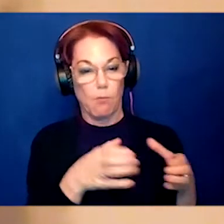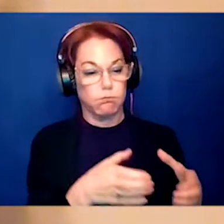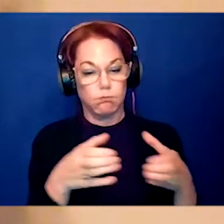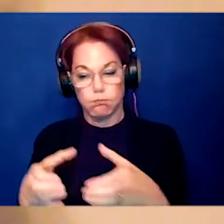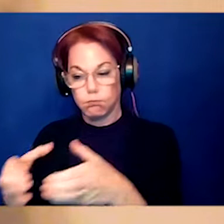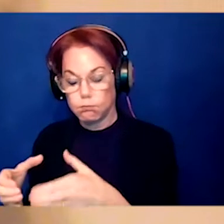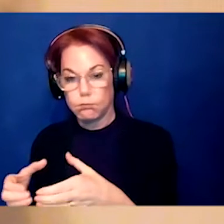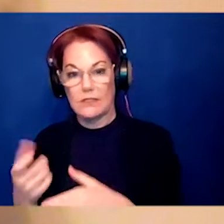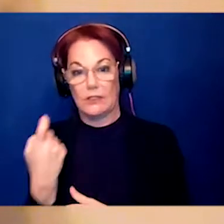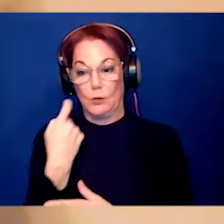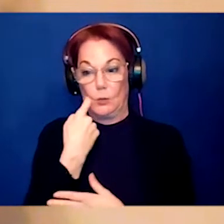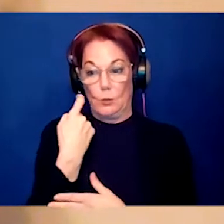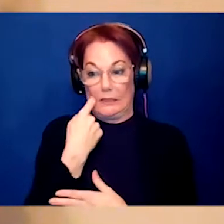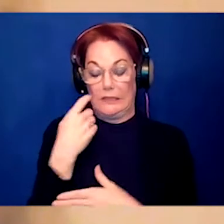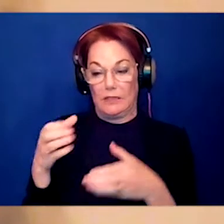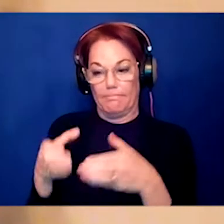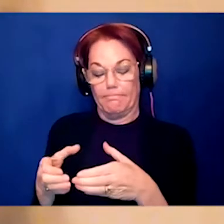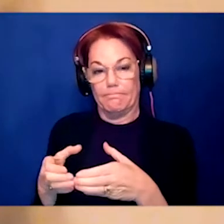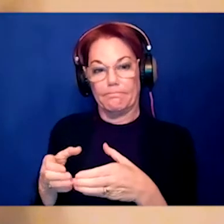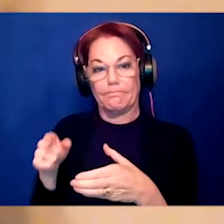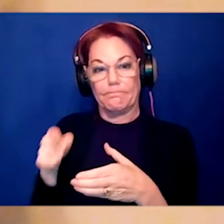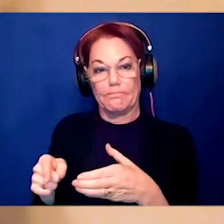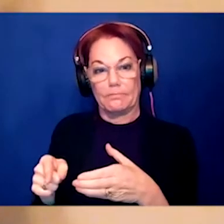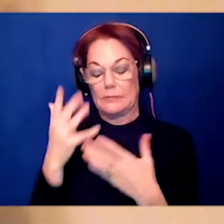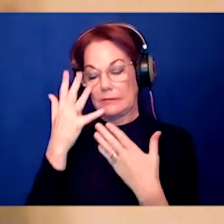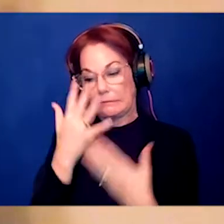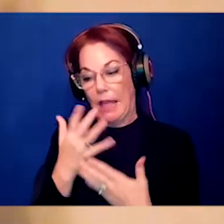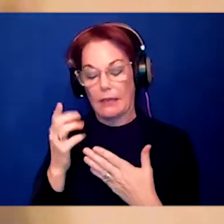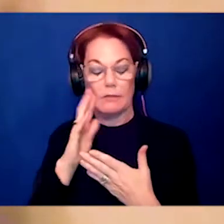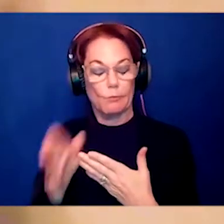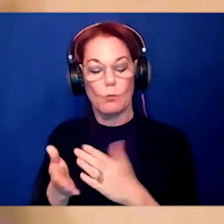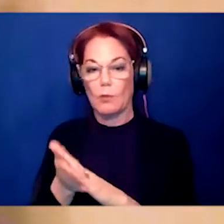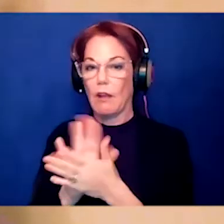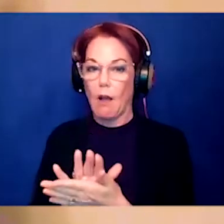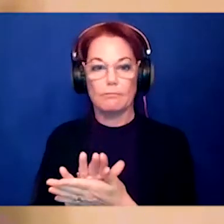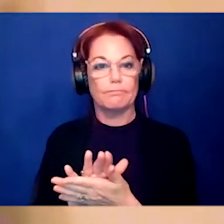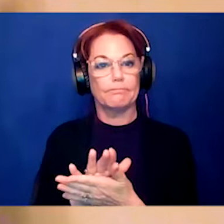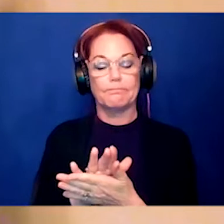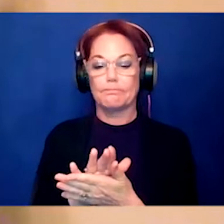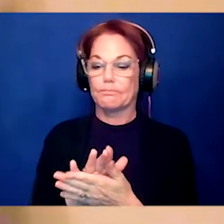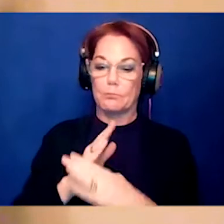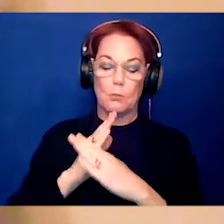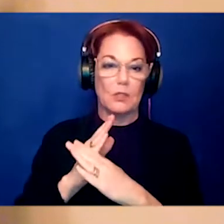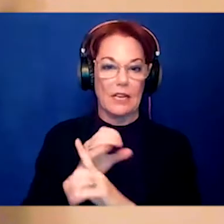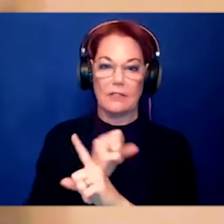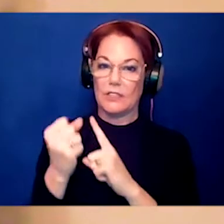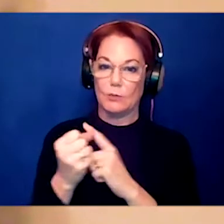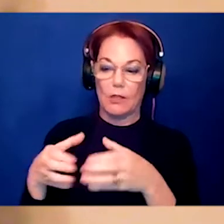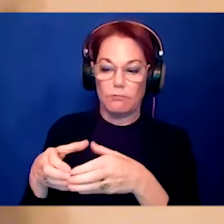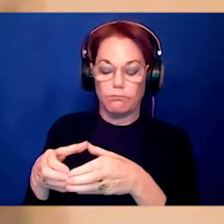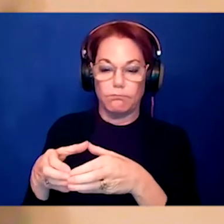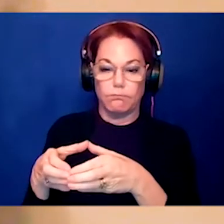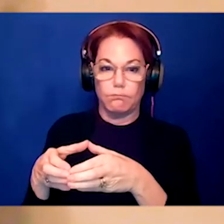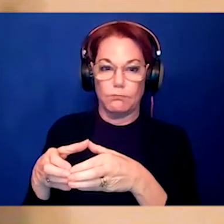recently displaced will almost certainly become in a protected situation as the years go by without